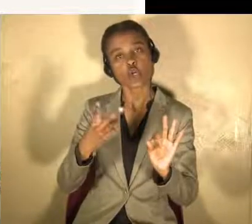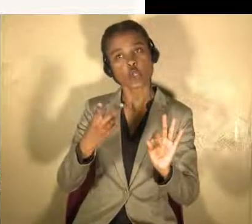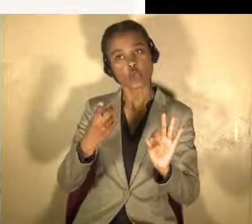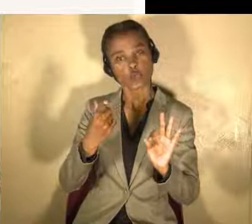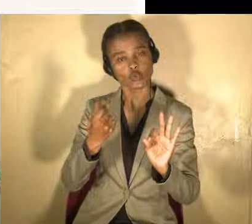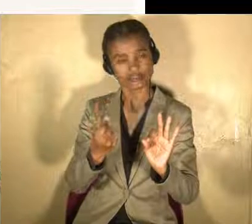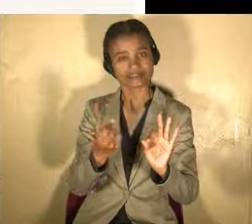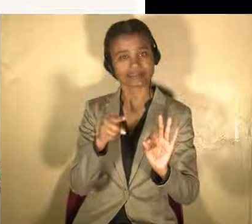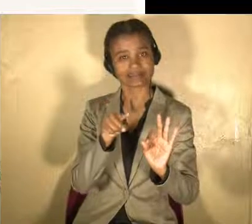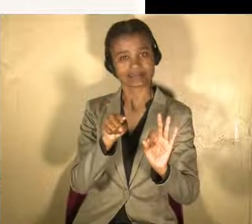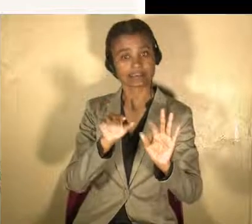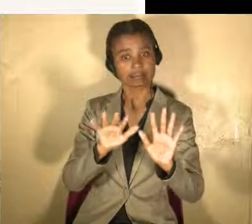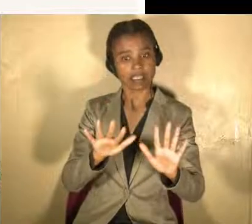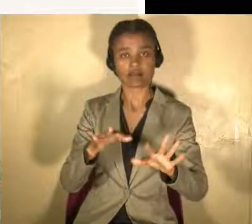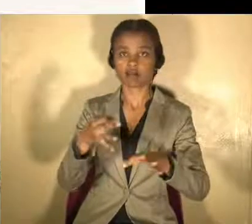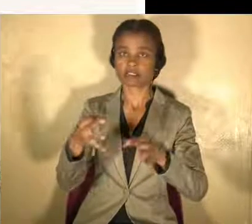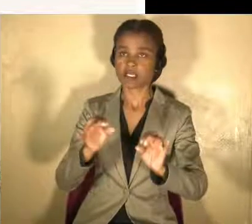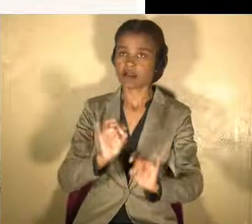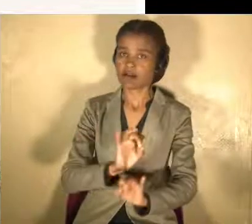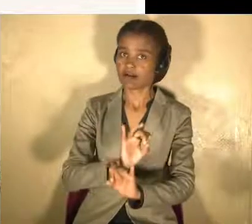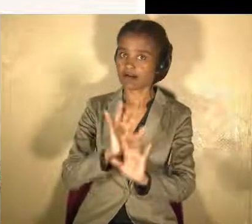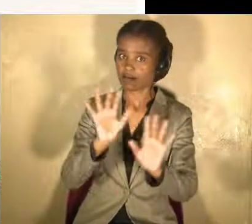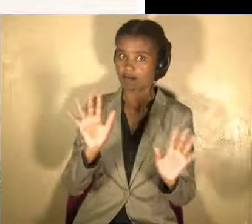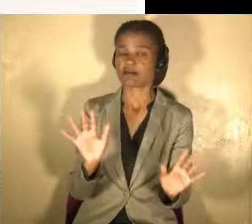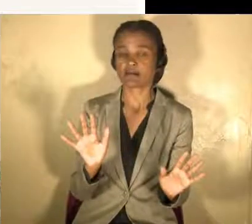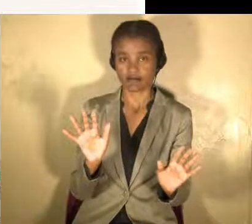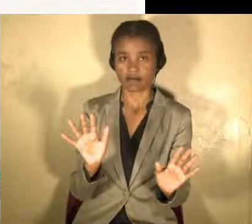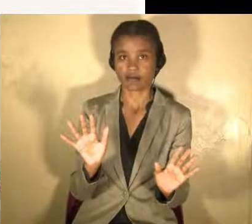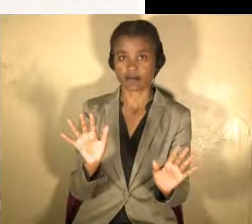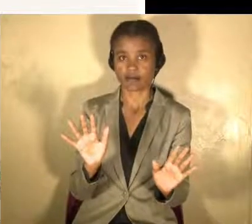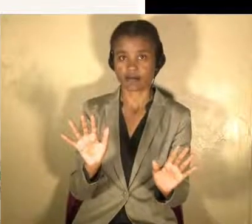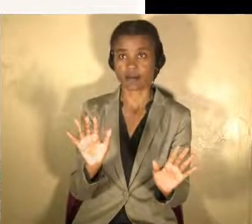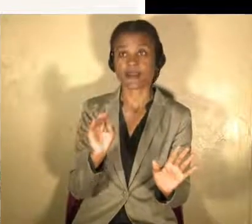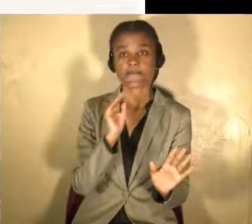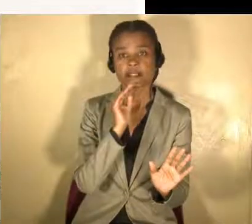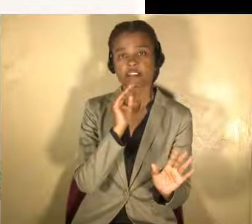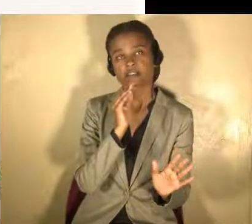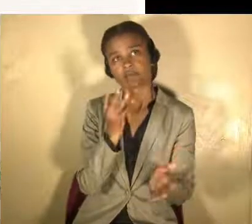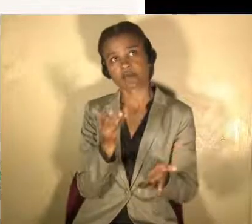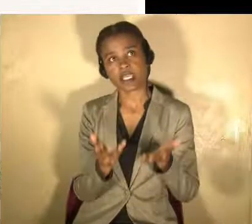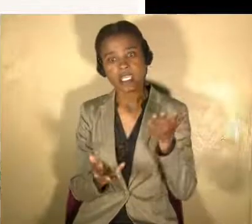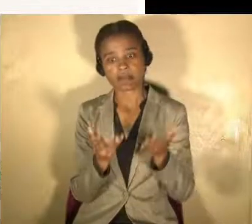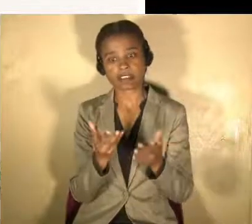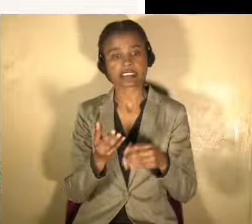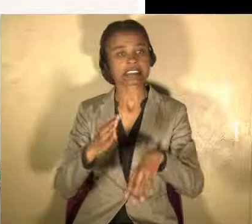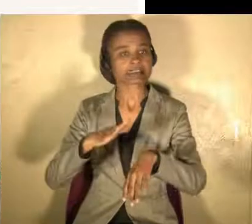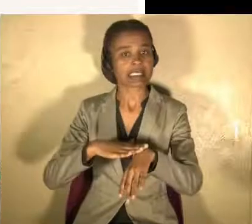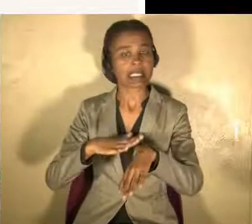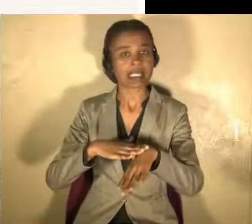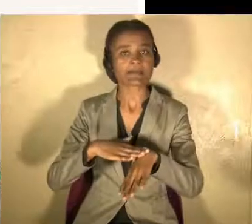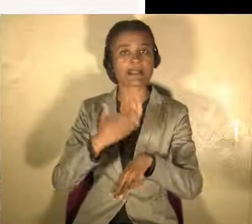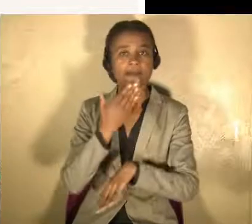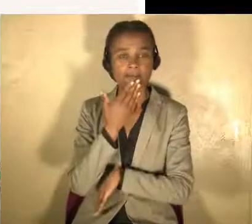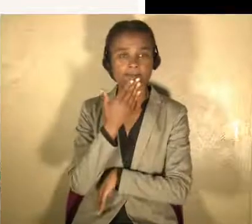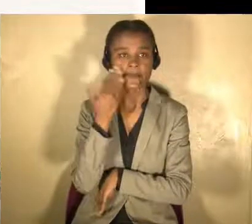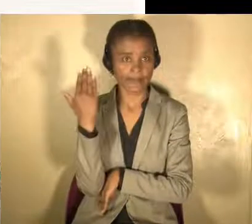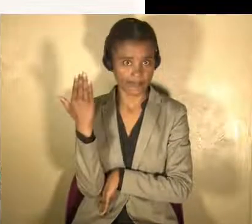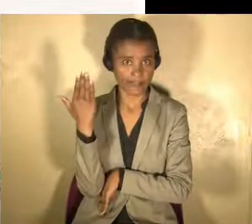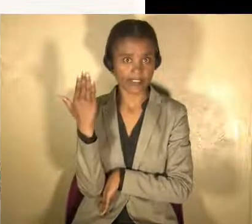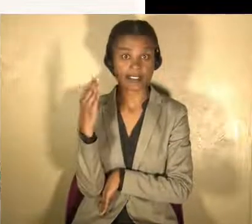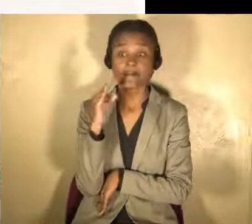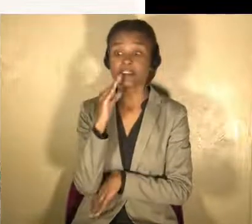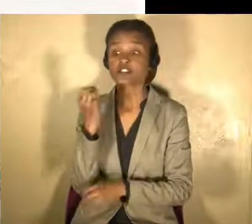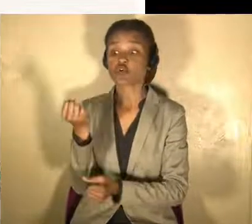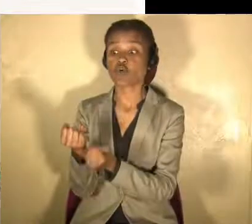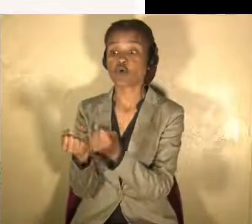those orders. So which means, even if an order would lapse, then the court has the prerogative to extend